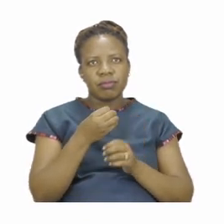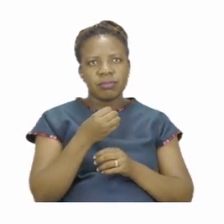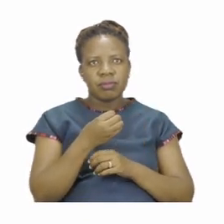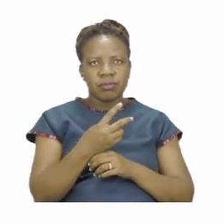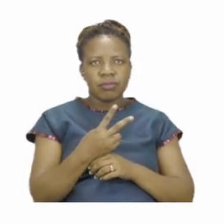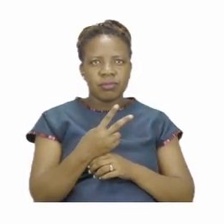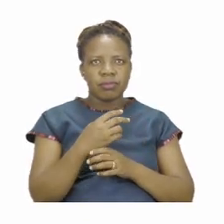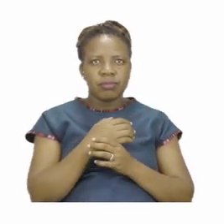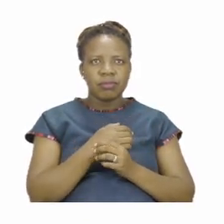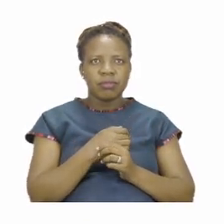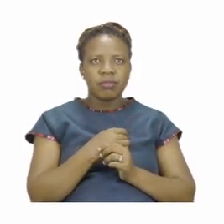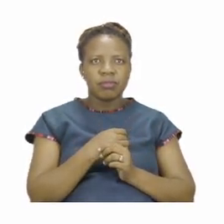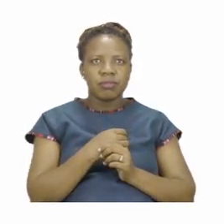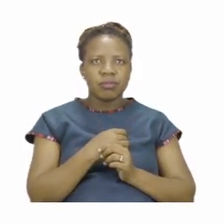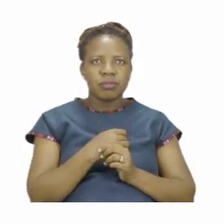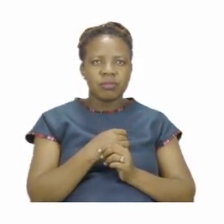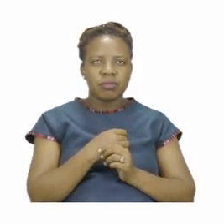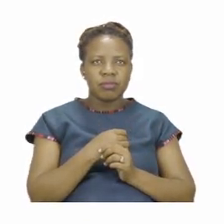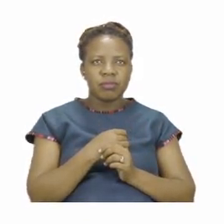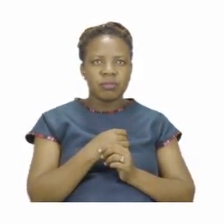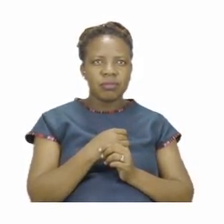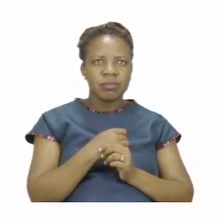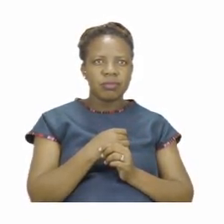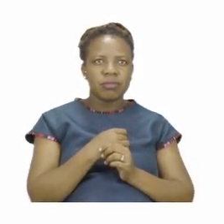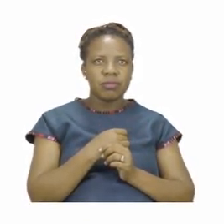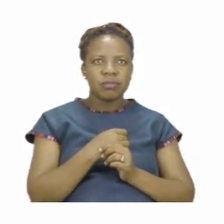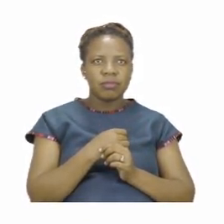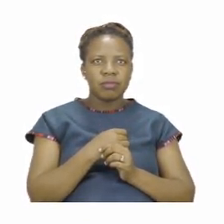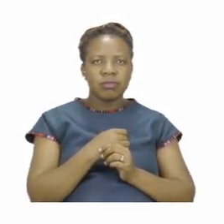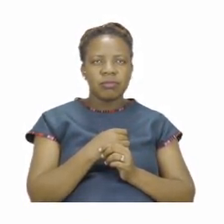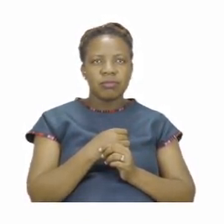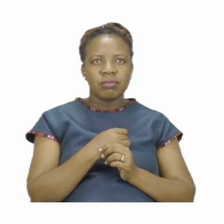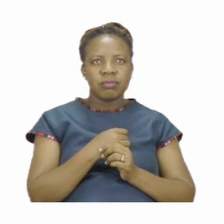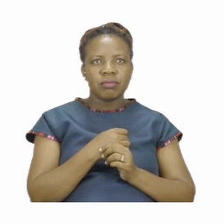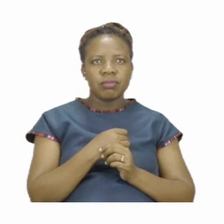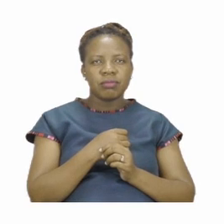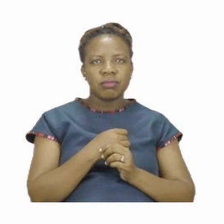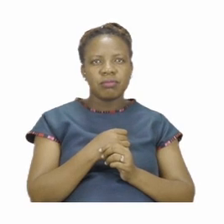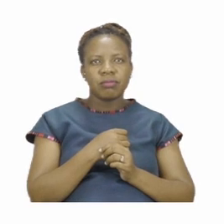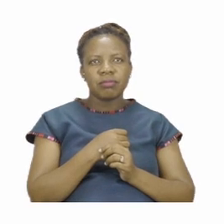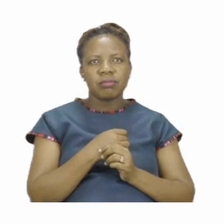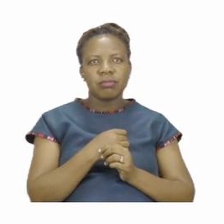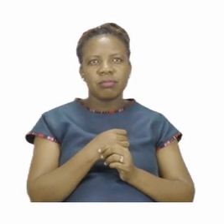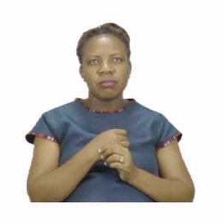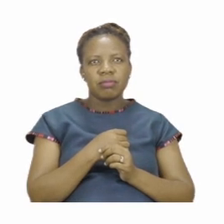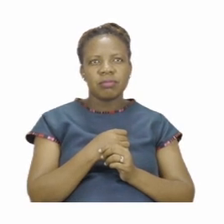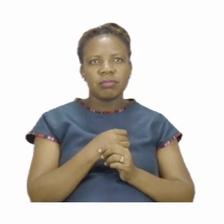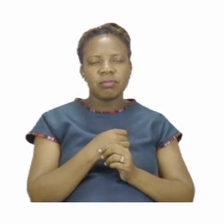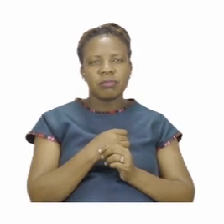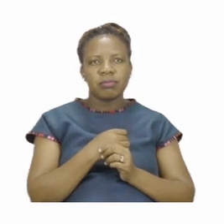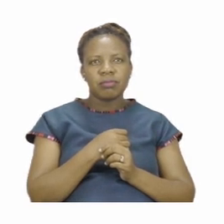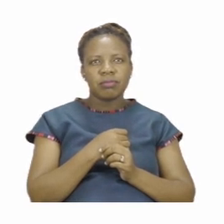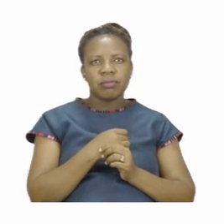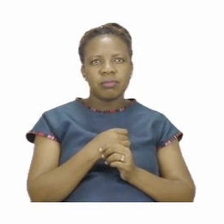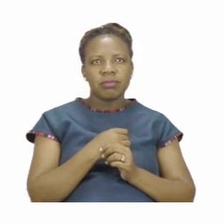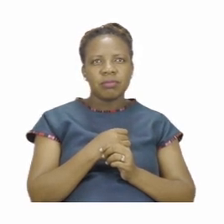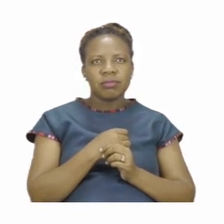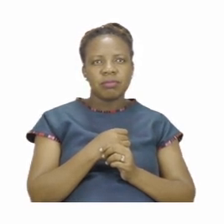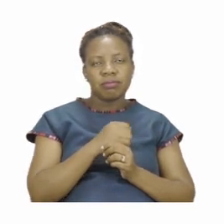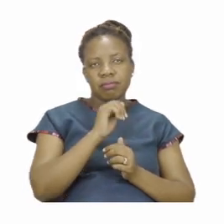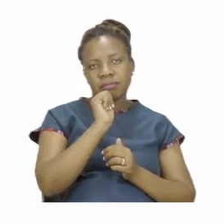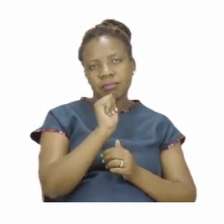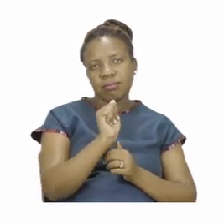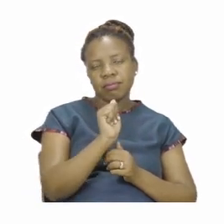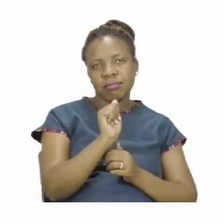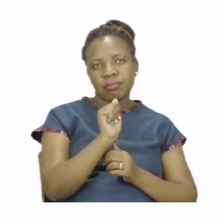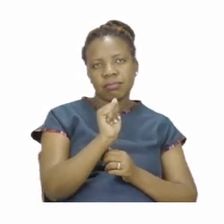say a number and then either more or less. Let's take a look at A.